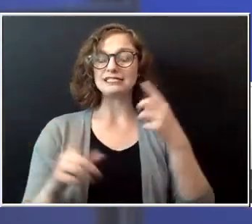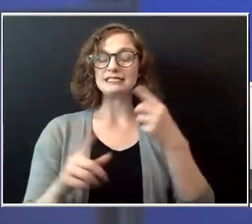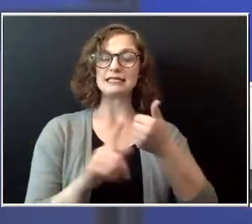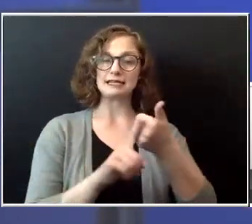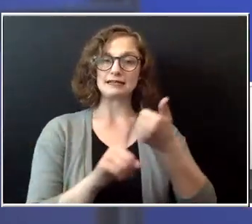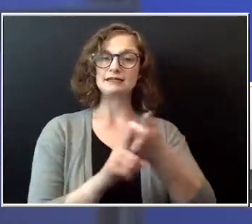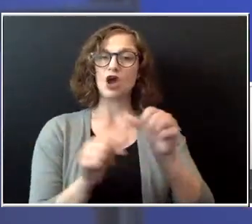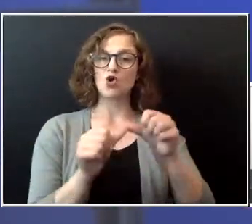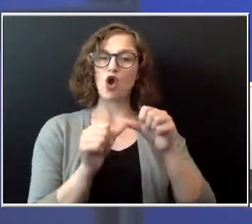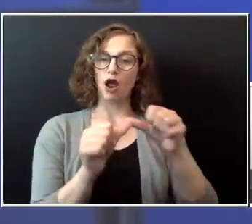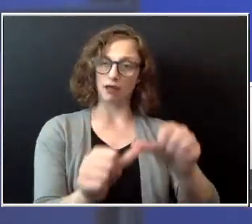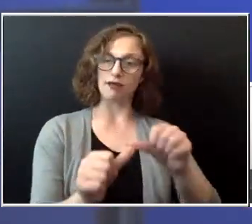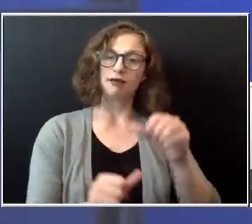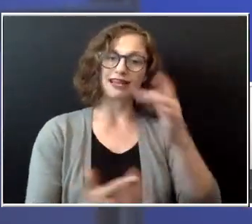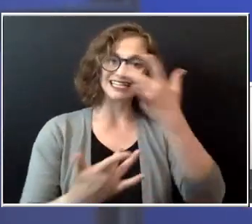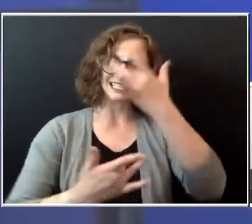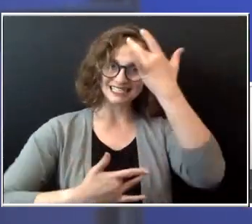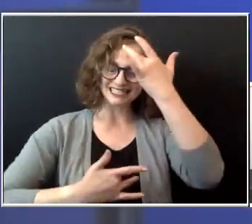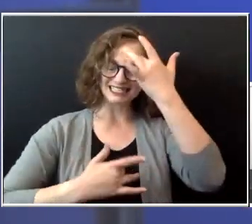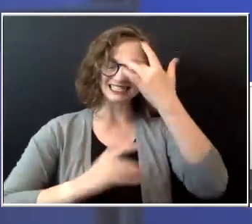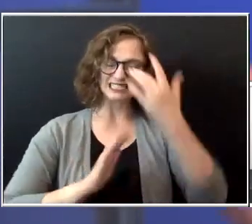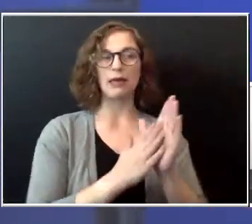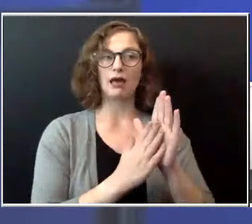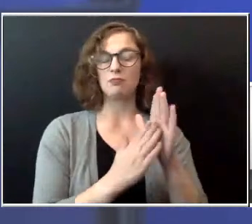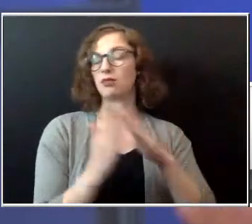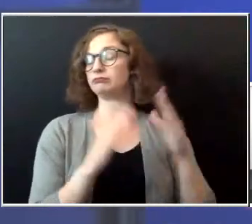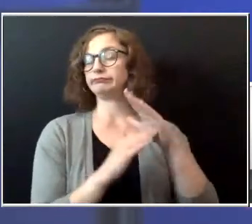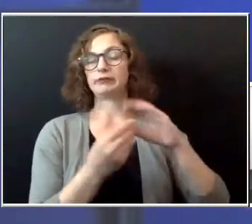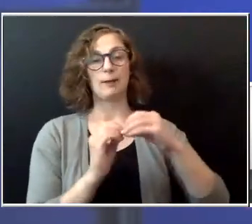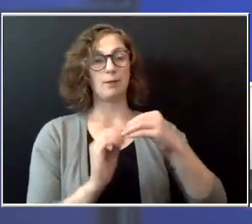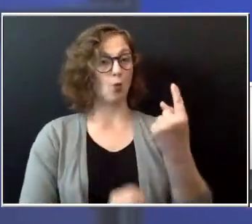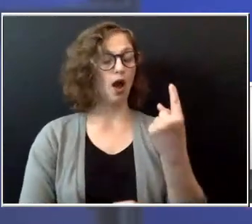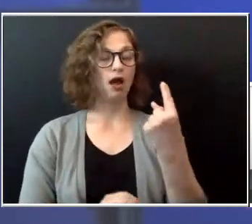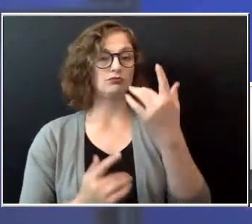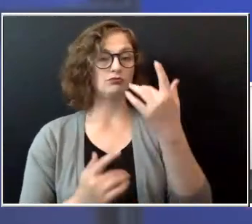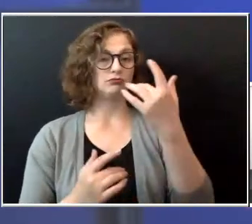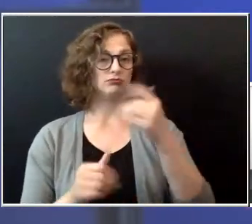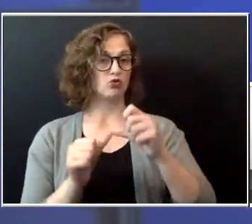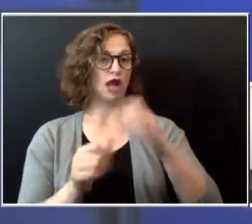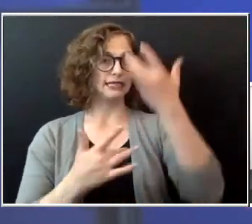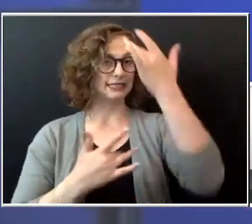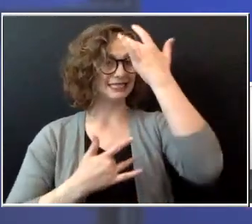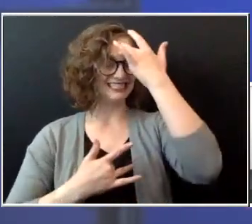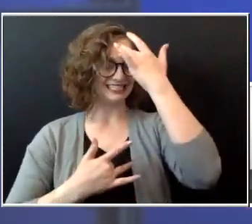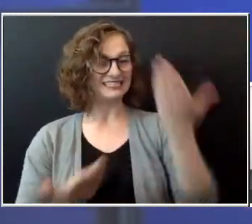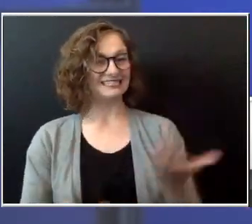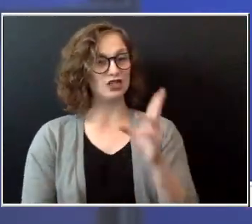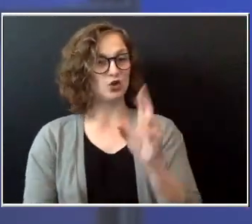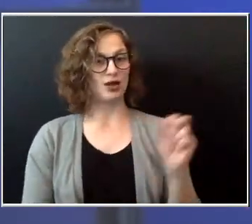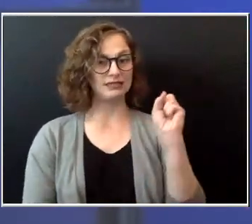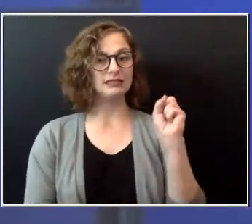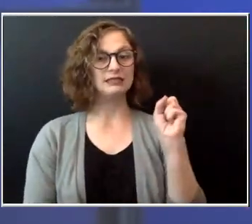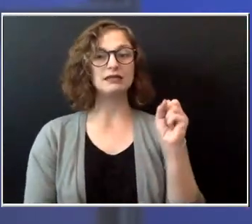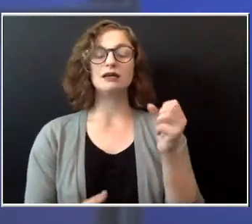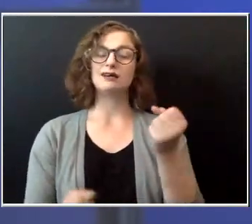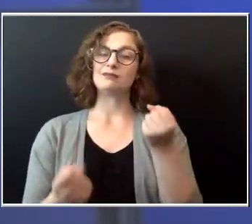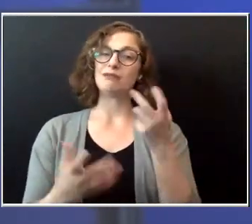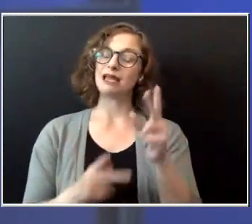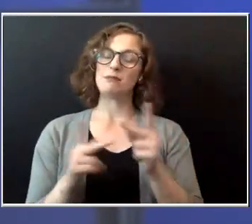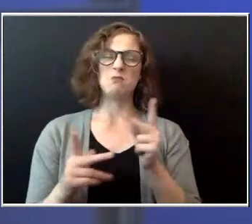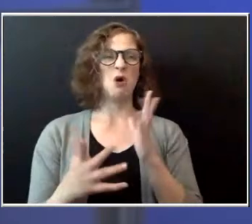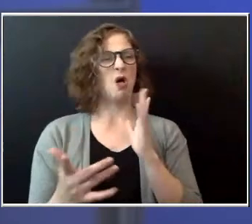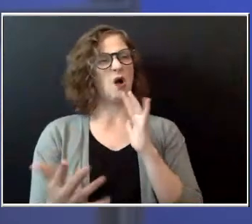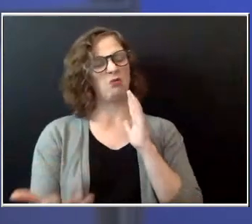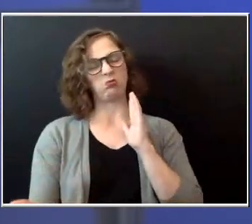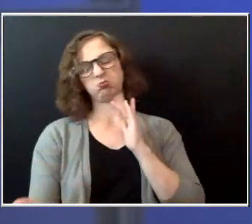disease in the country. Yes. And there was some backlash against that at the time. It was on the front page of a lot of newspapers. And it